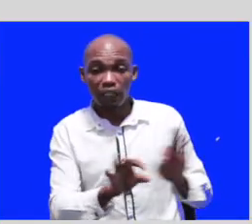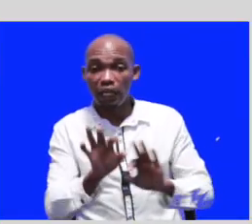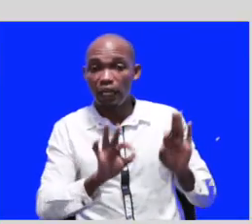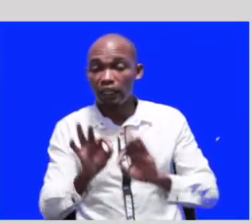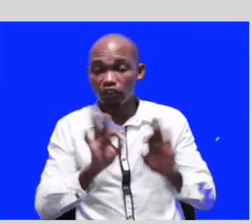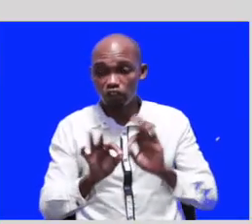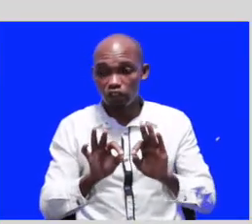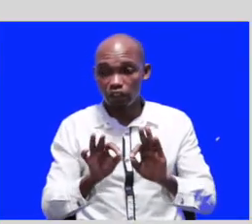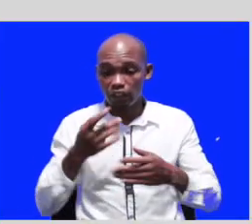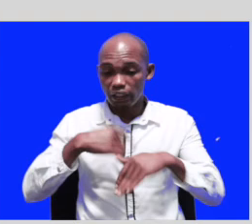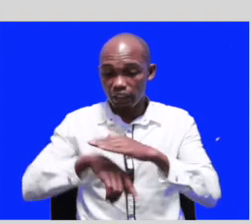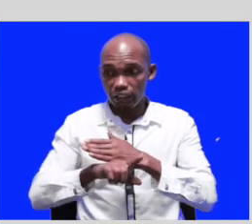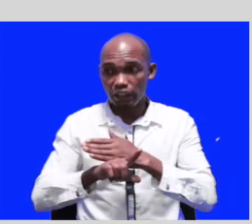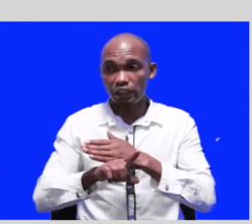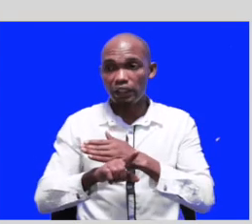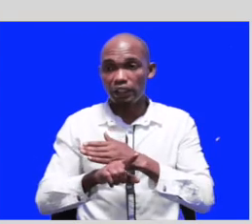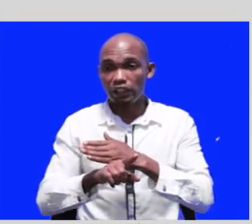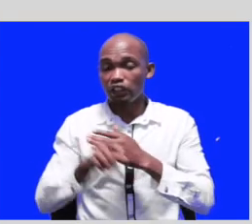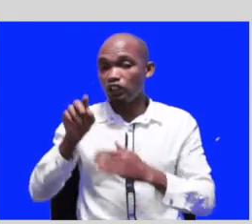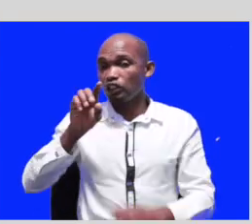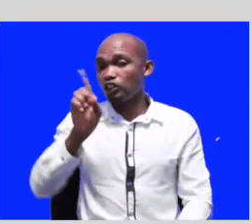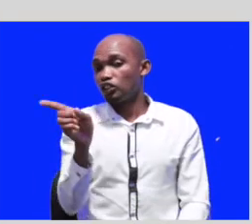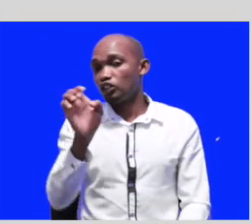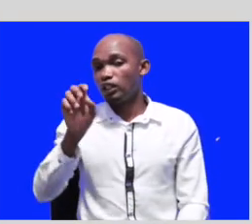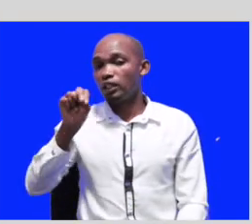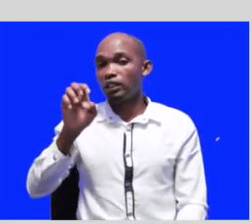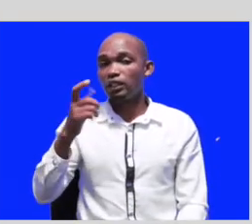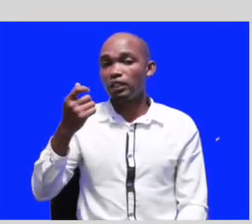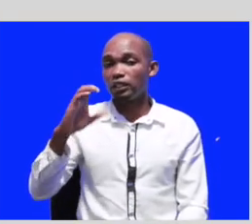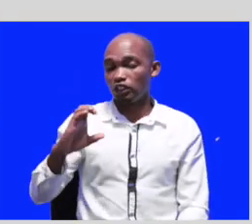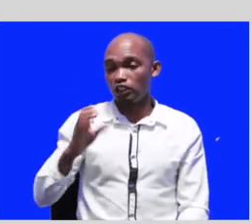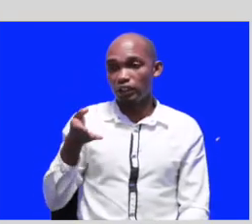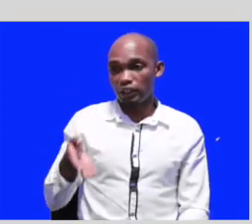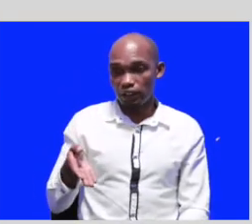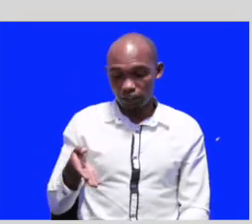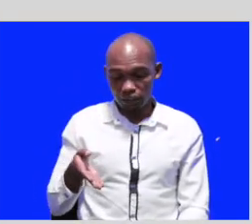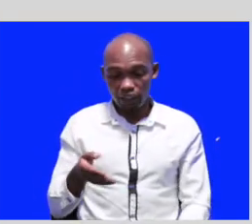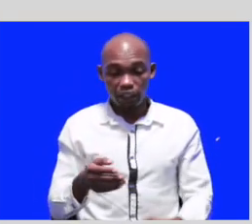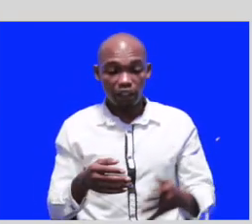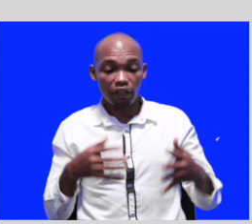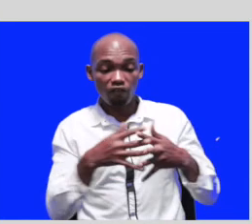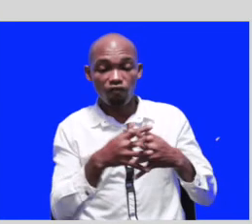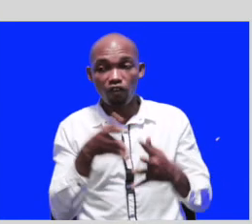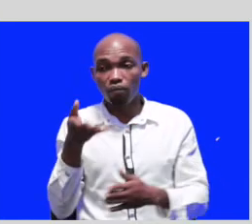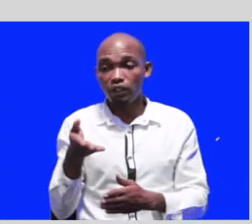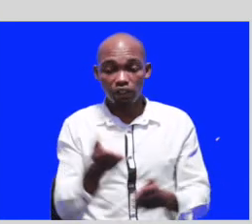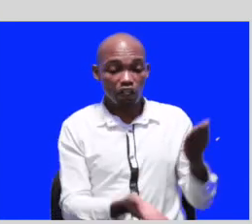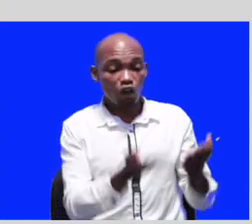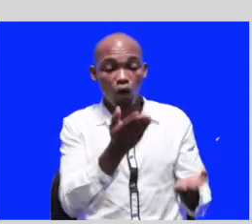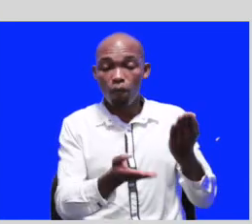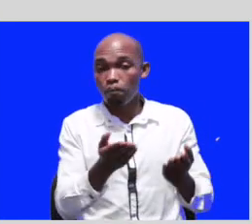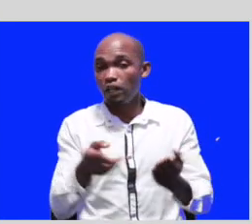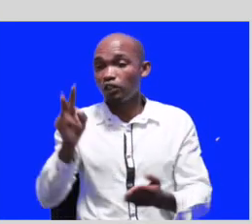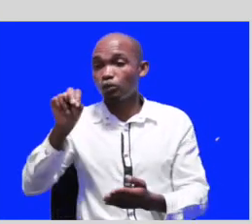Natural selection in action. Nature led to the selection of a genetic combination that resulted in a more